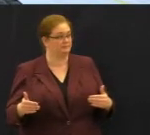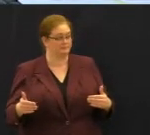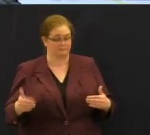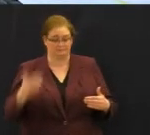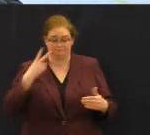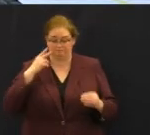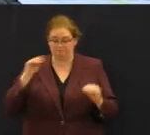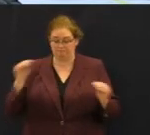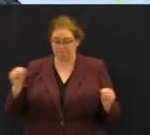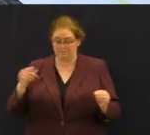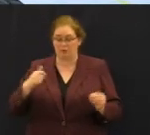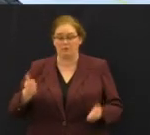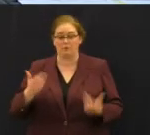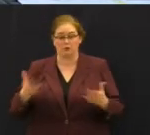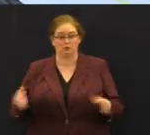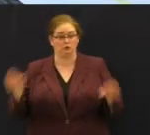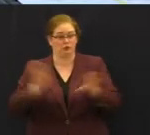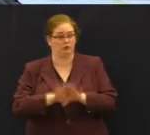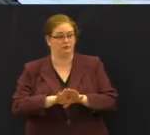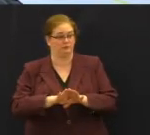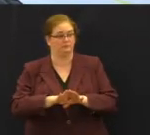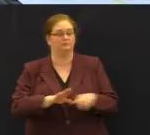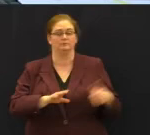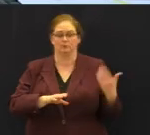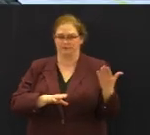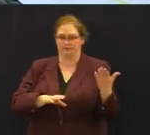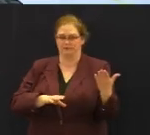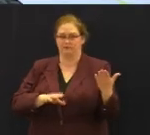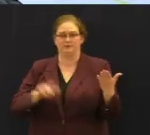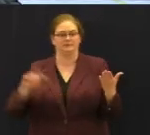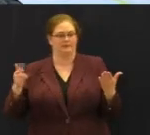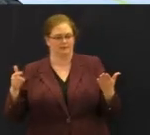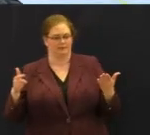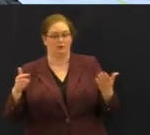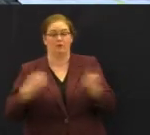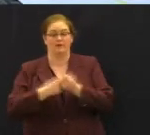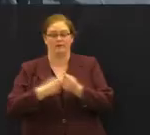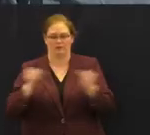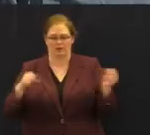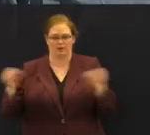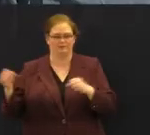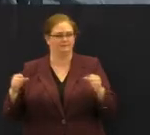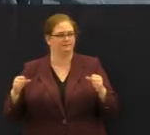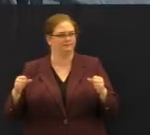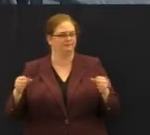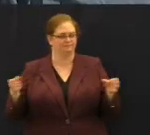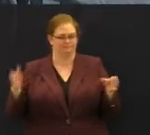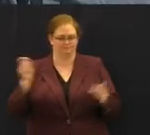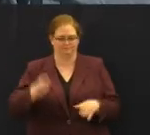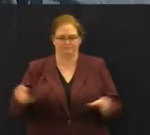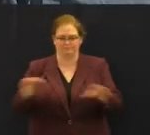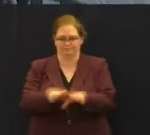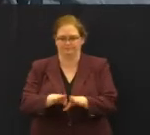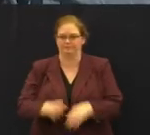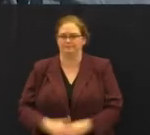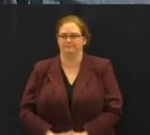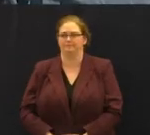Seeing none, is there a motion for adjournment? So moved. Is there a second? All in favor? Aye. Aye. We're adjourned.